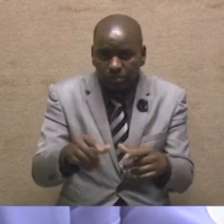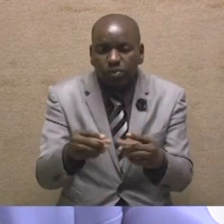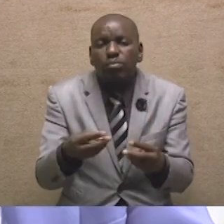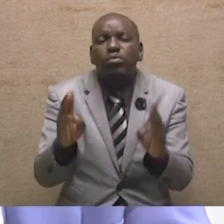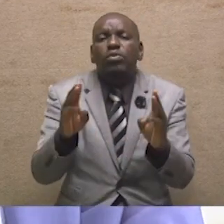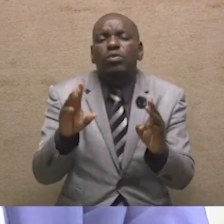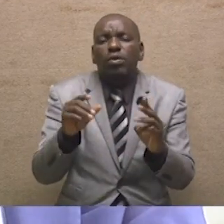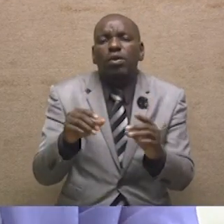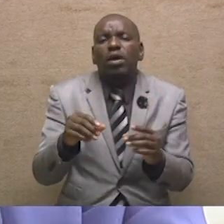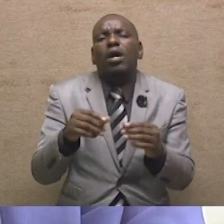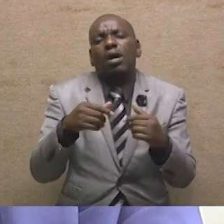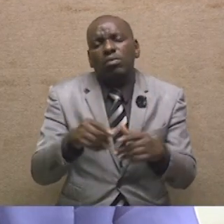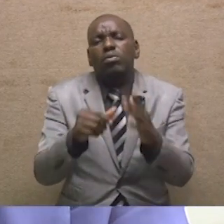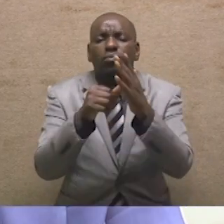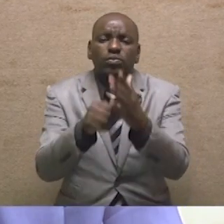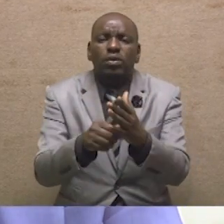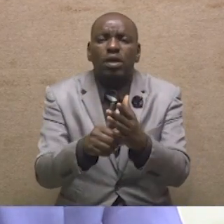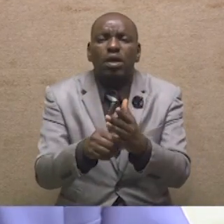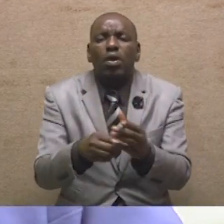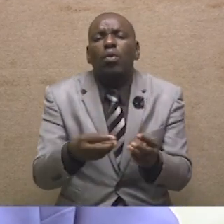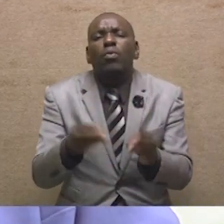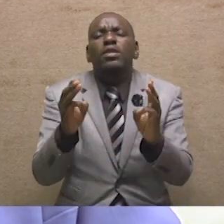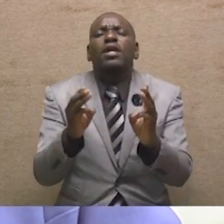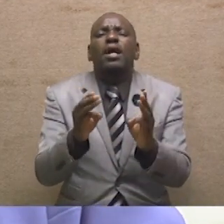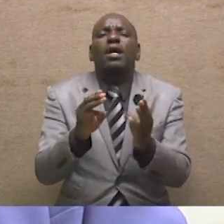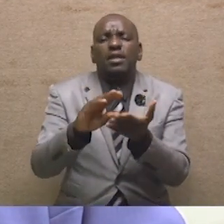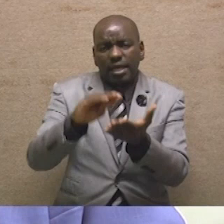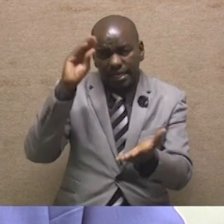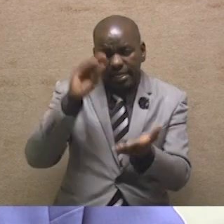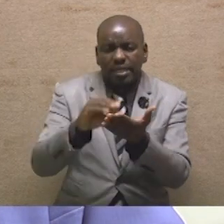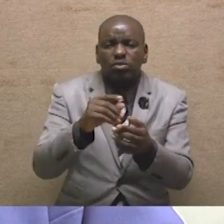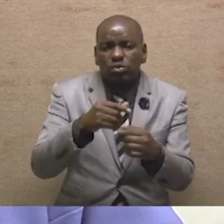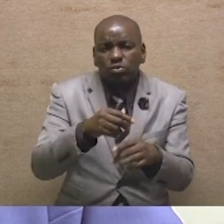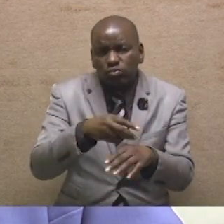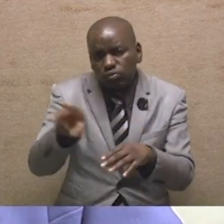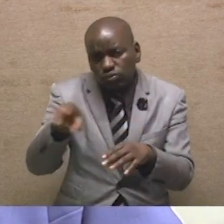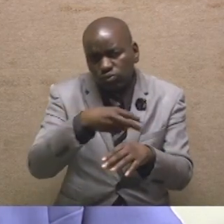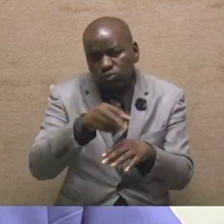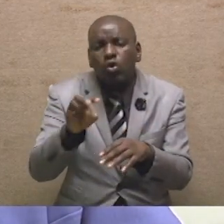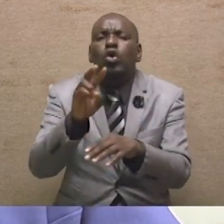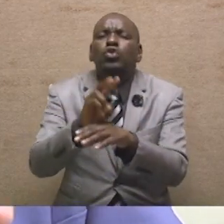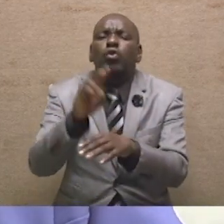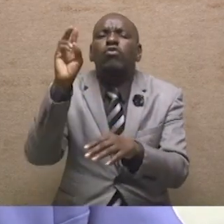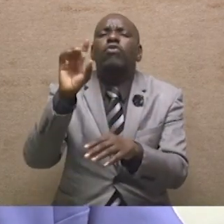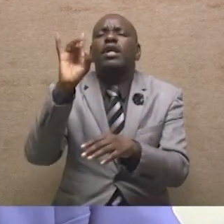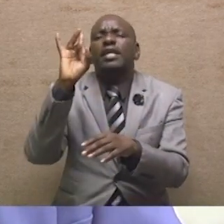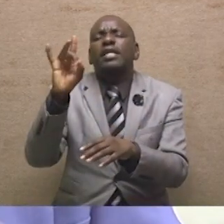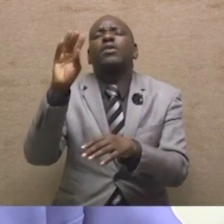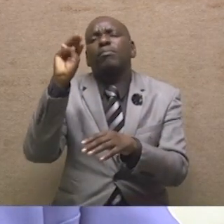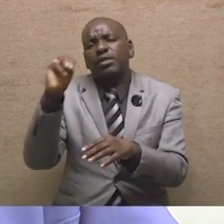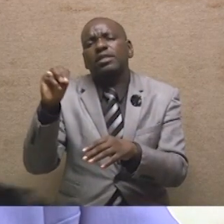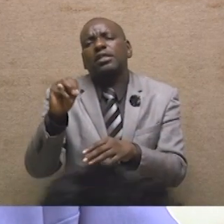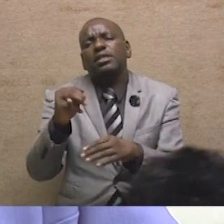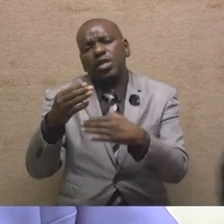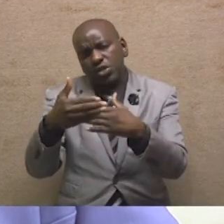children. The parent then is faced with the stark choice of whether their children must walk 12 kilometers to the